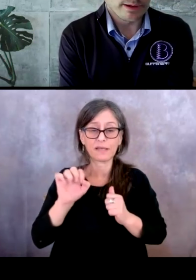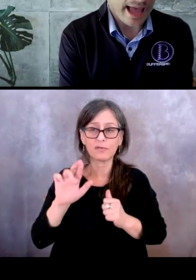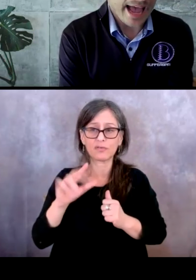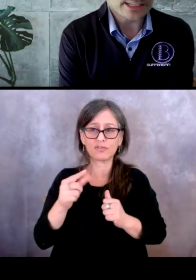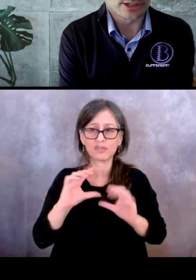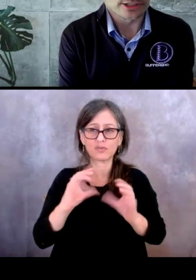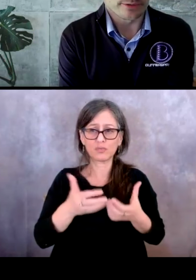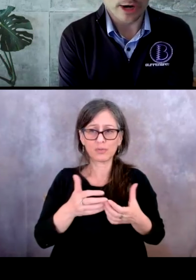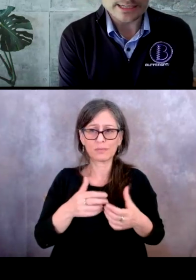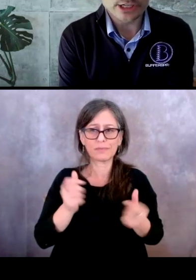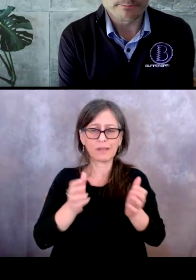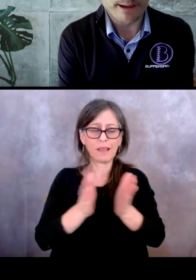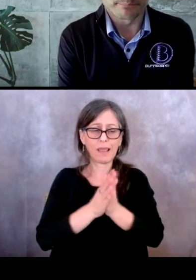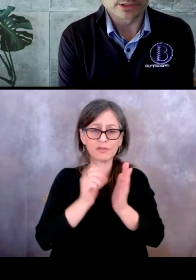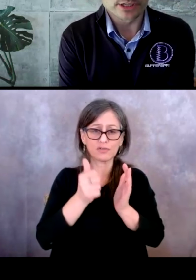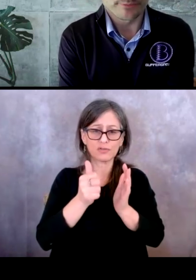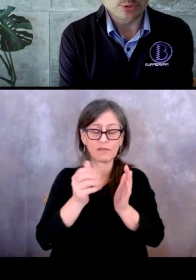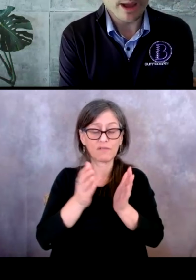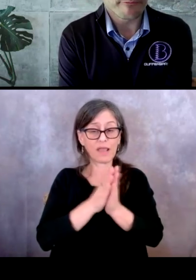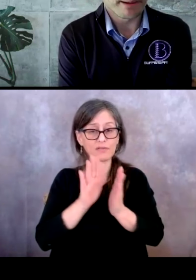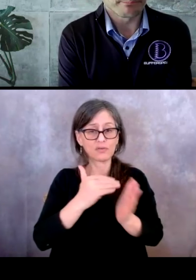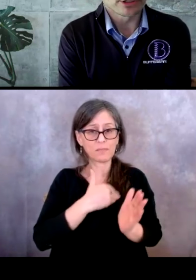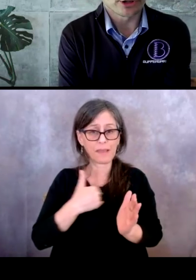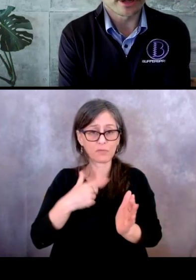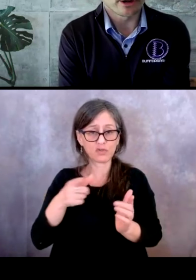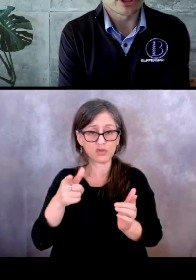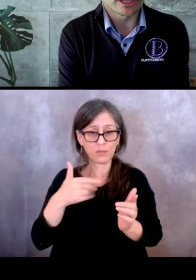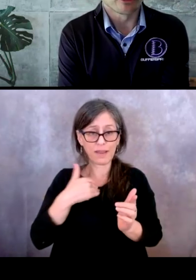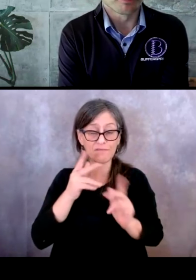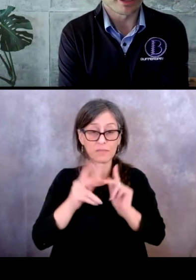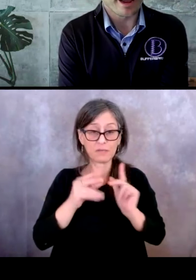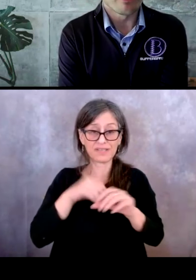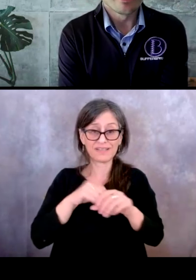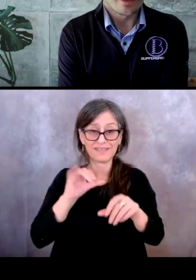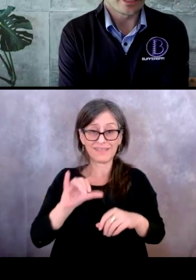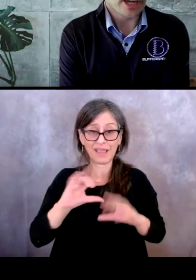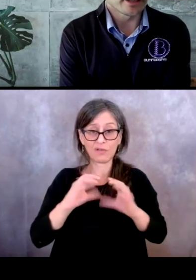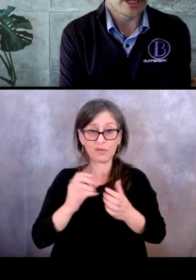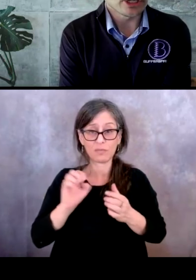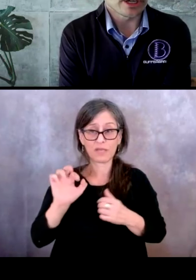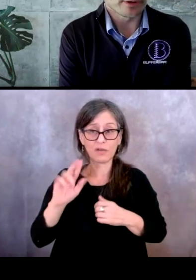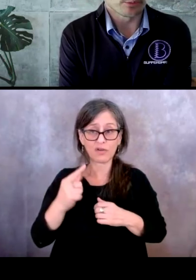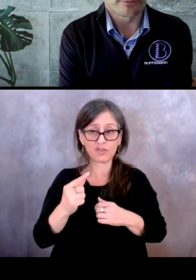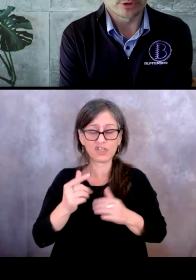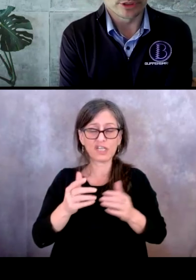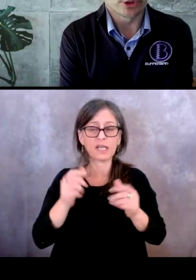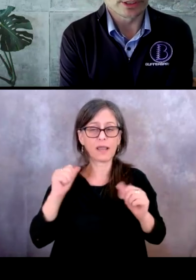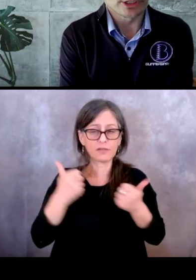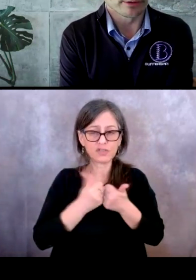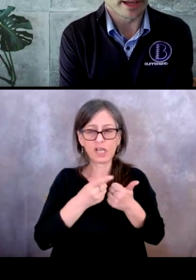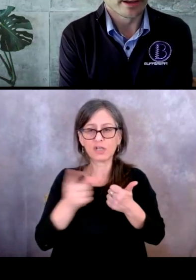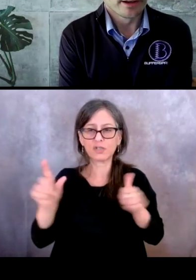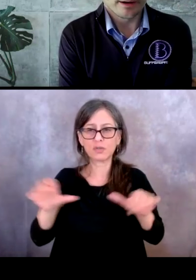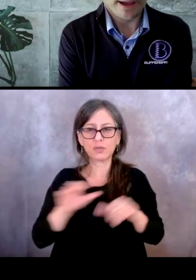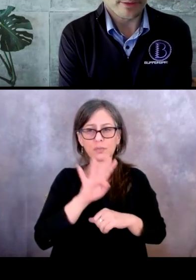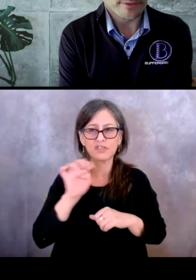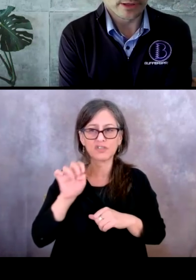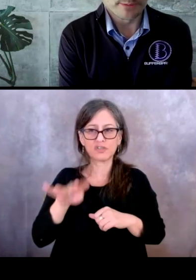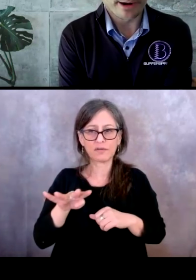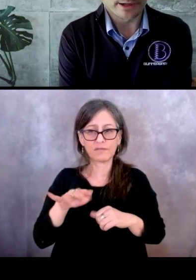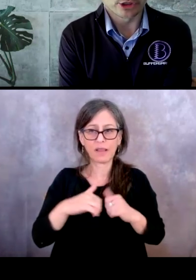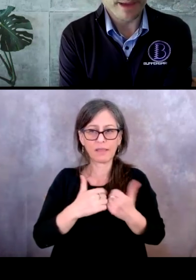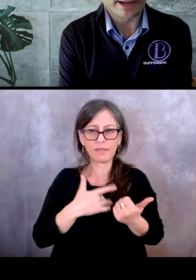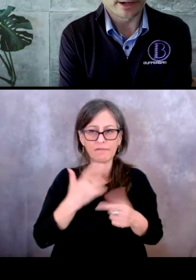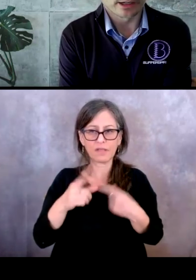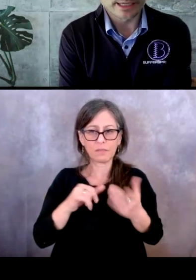group, ask yourself or ask your members. If you have members in your ERG group right now, I challenge each and every one of you to do a survey of how they